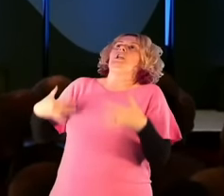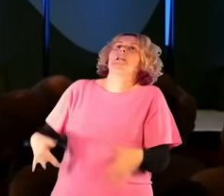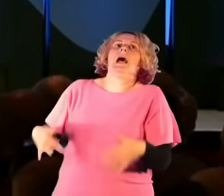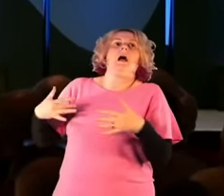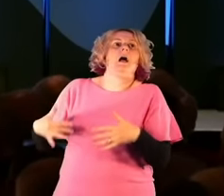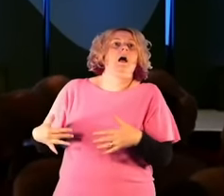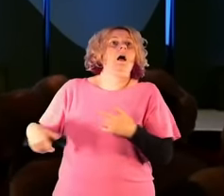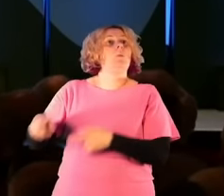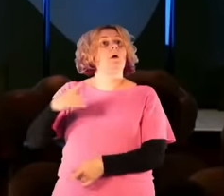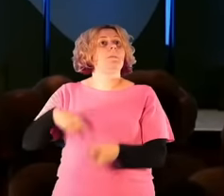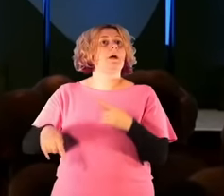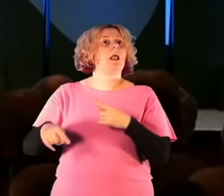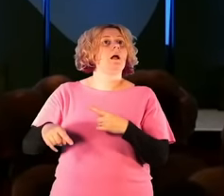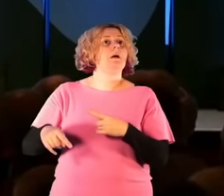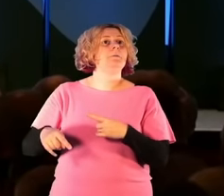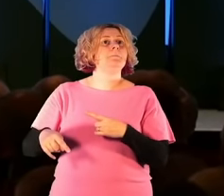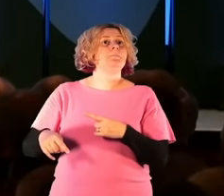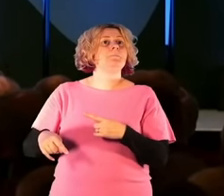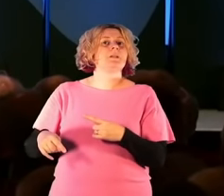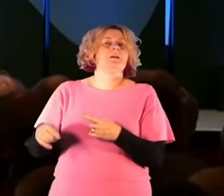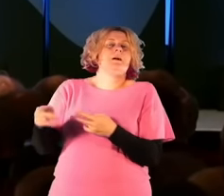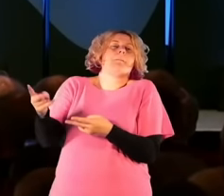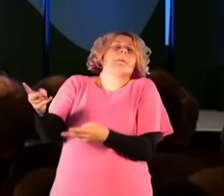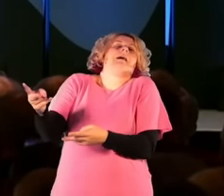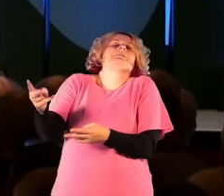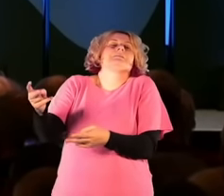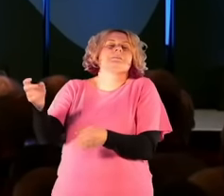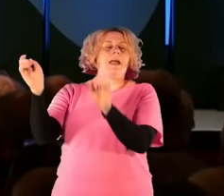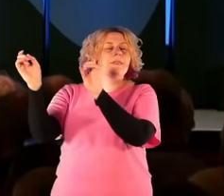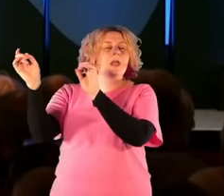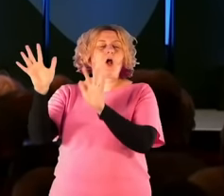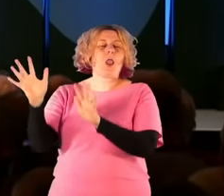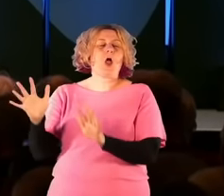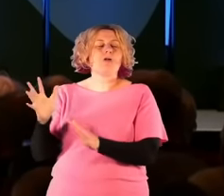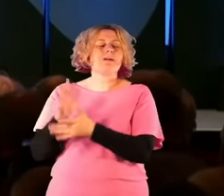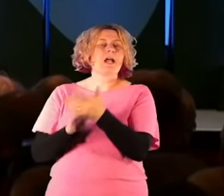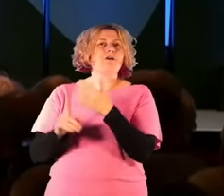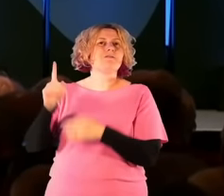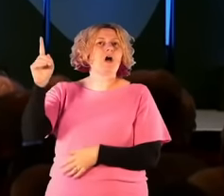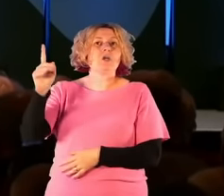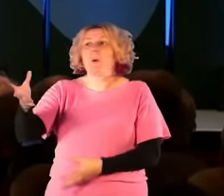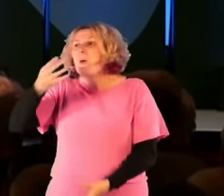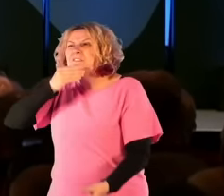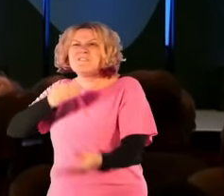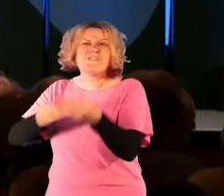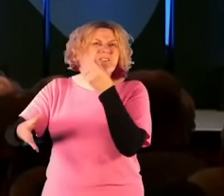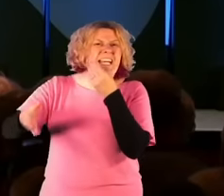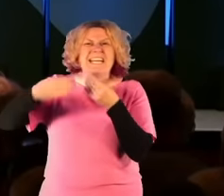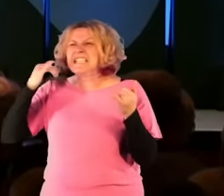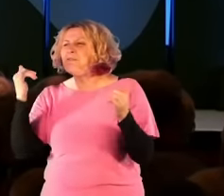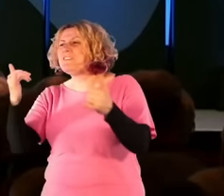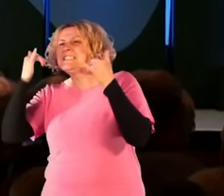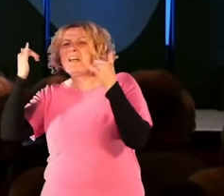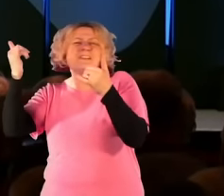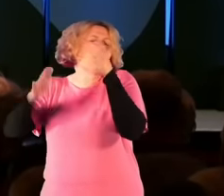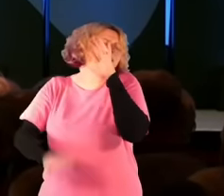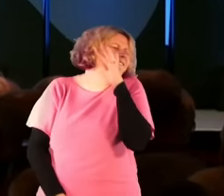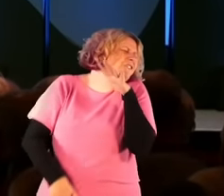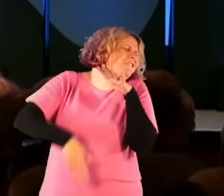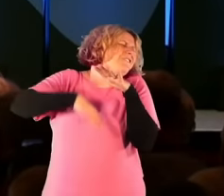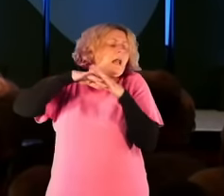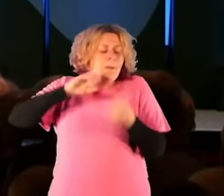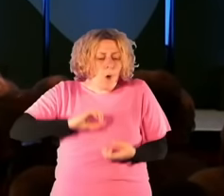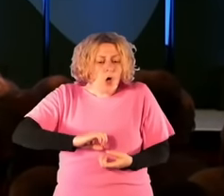build. We'll bask in the glory of God. It is a place of feasting and festivity and fulfillment. We'll create,